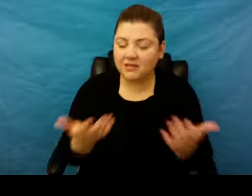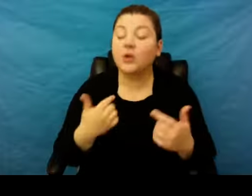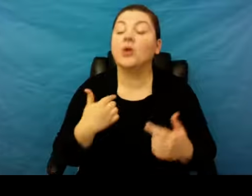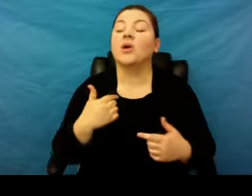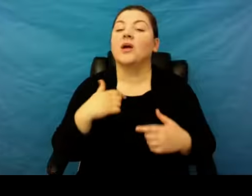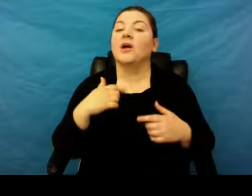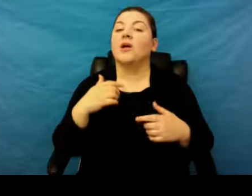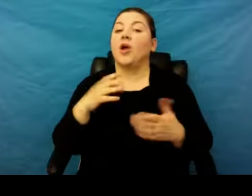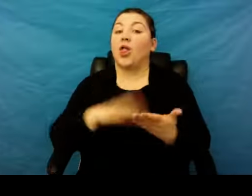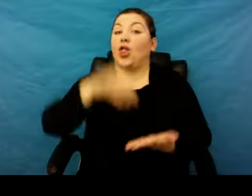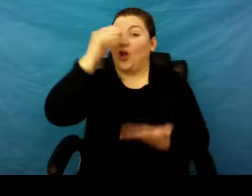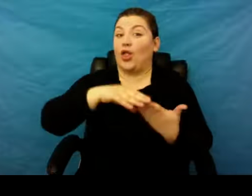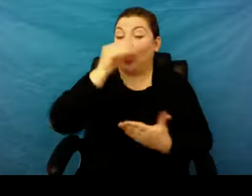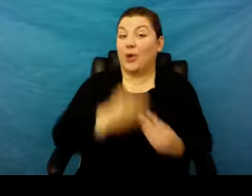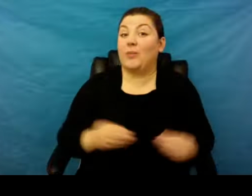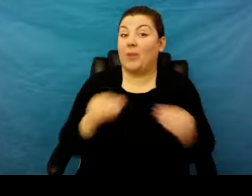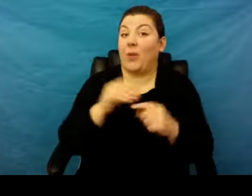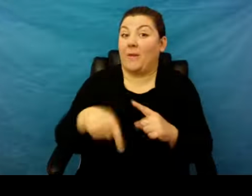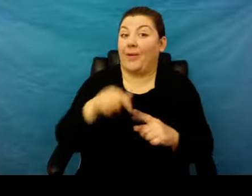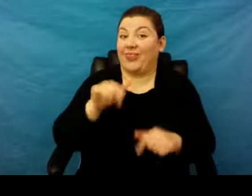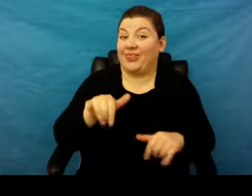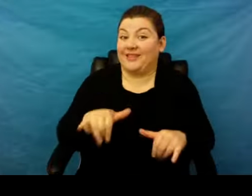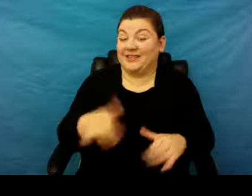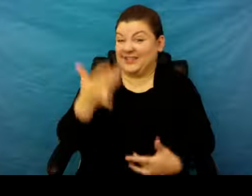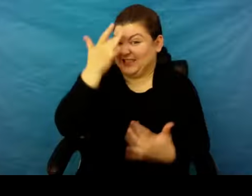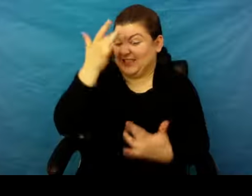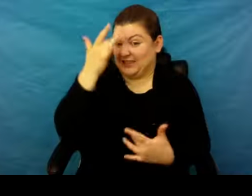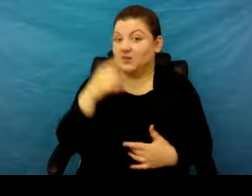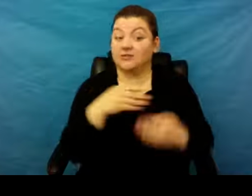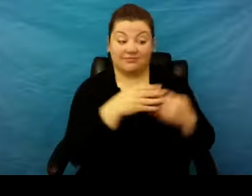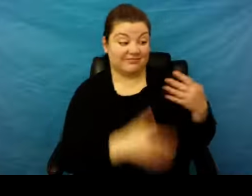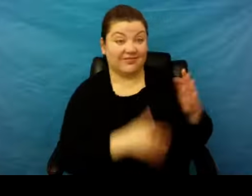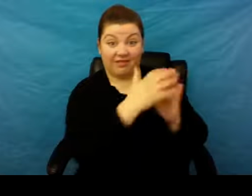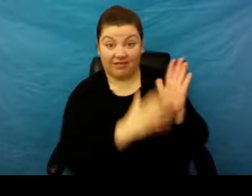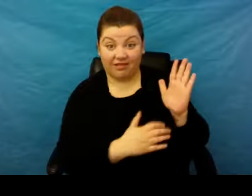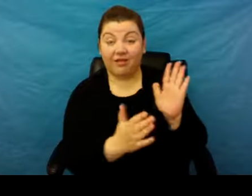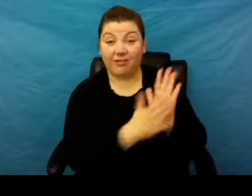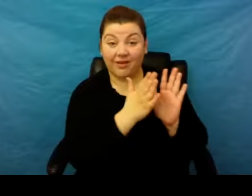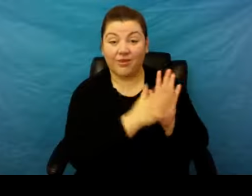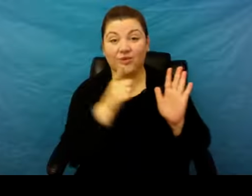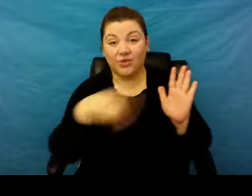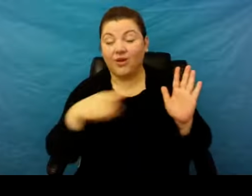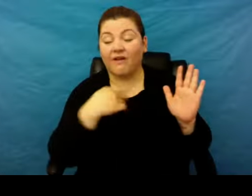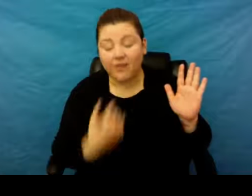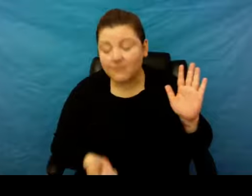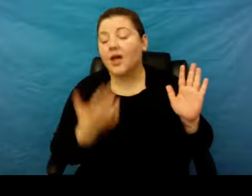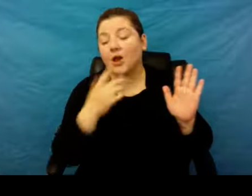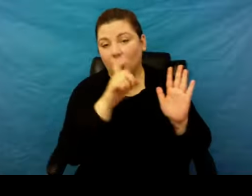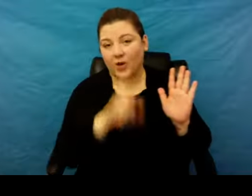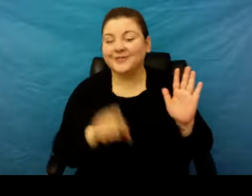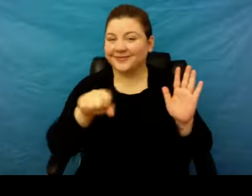I know you guys have a lot of questions, and we will get to as many of these questions as we